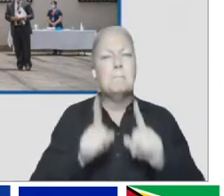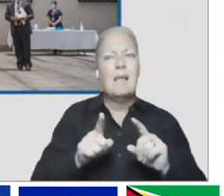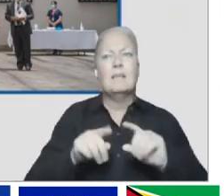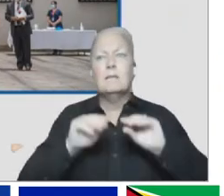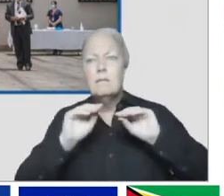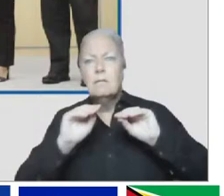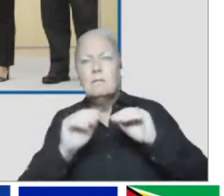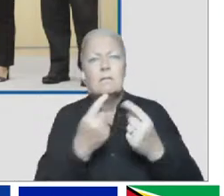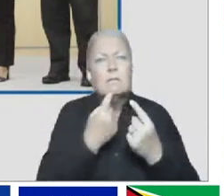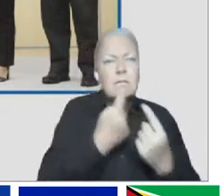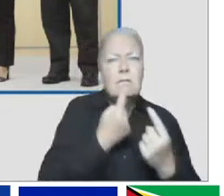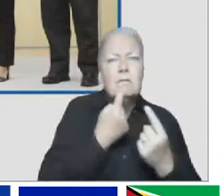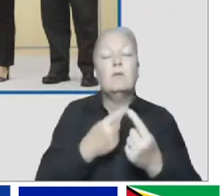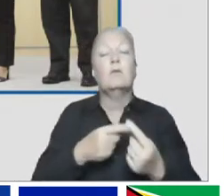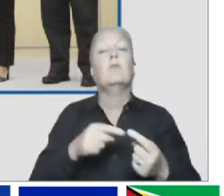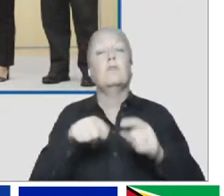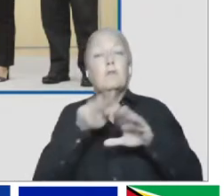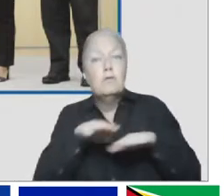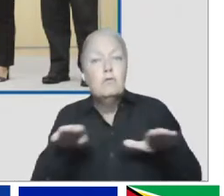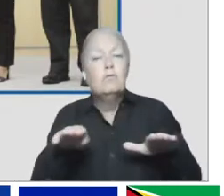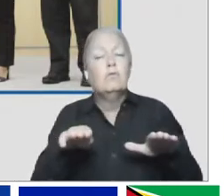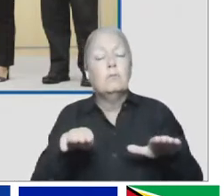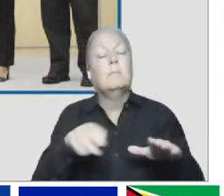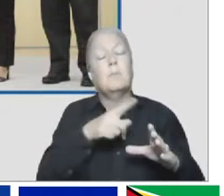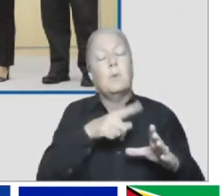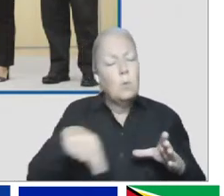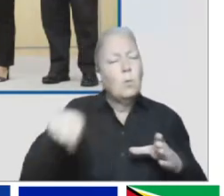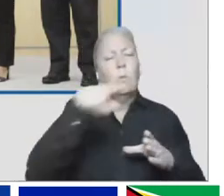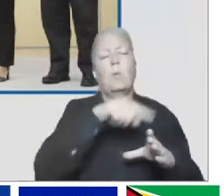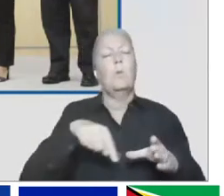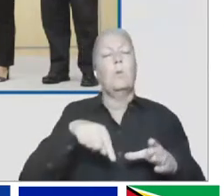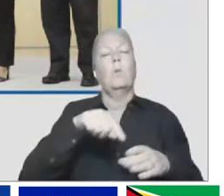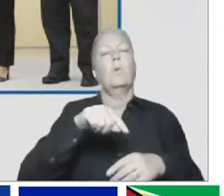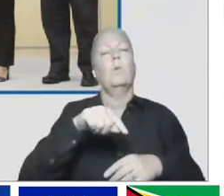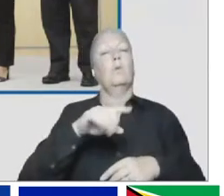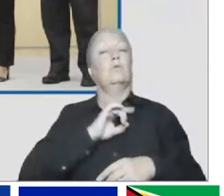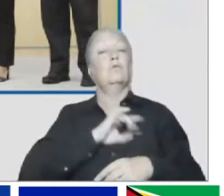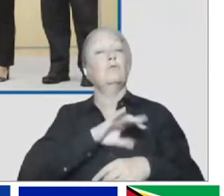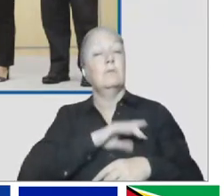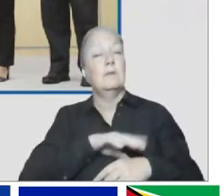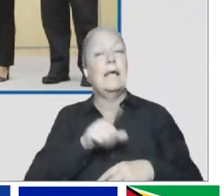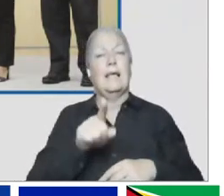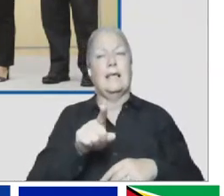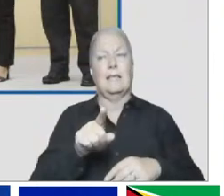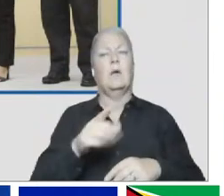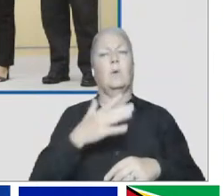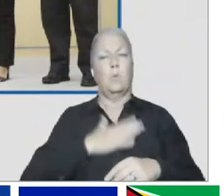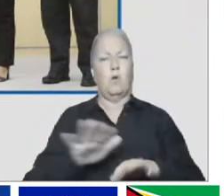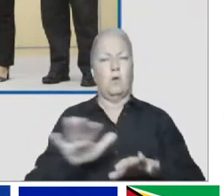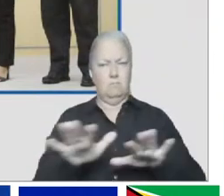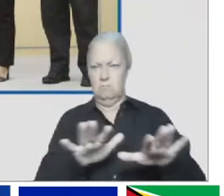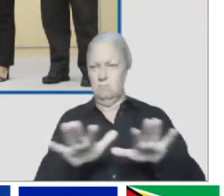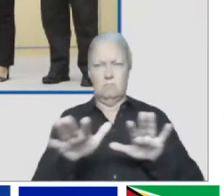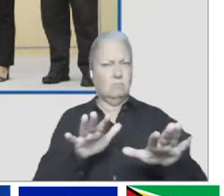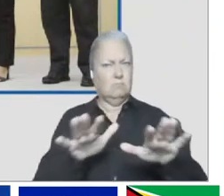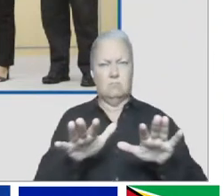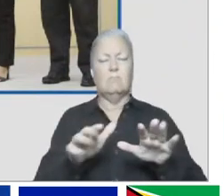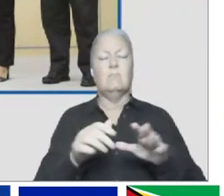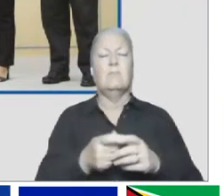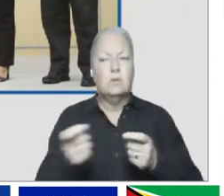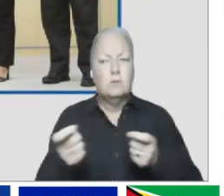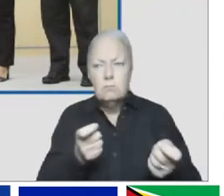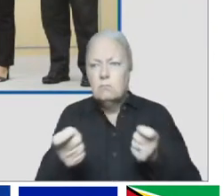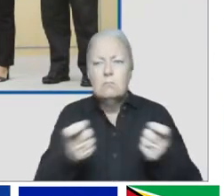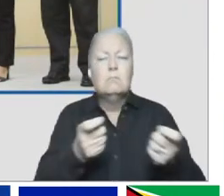country was focused on controlling the pandemic through different measures. It is very important to mention